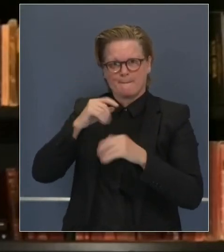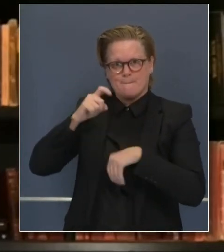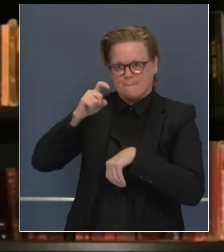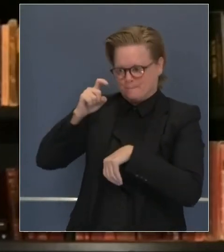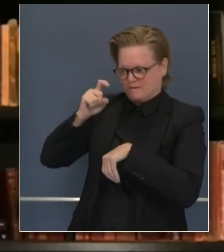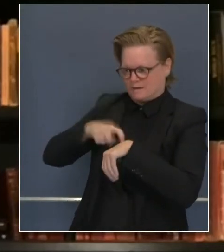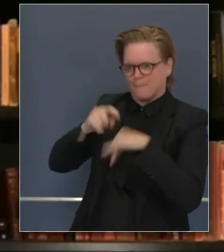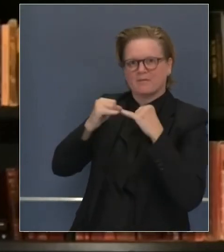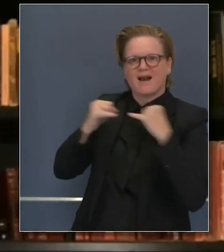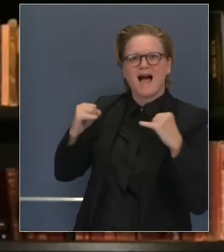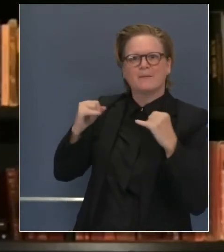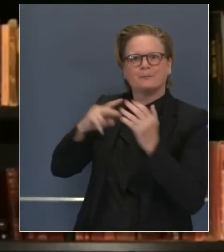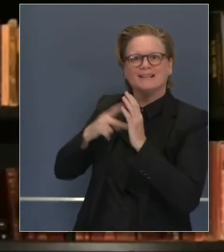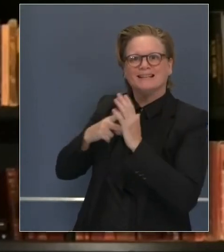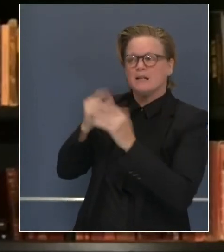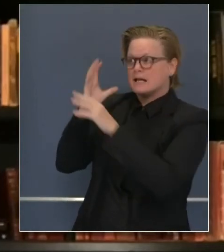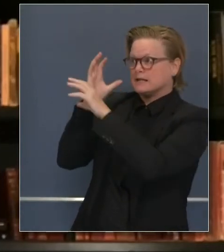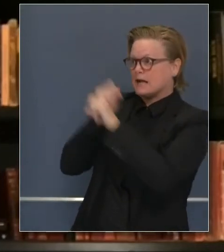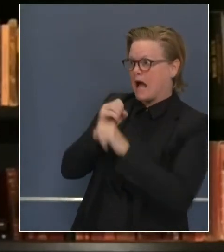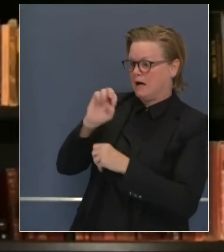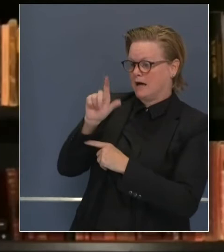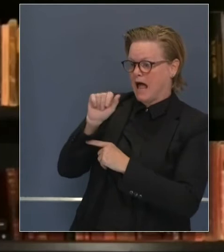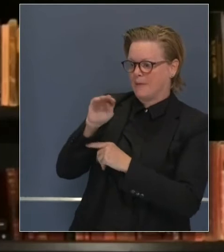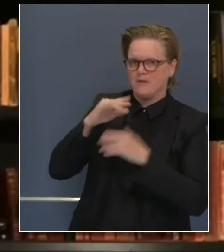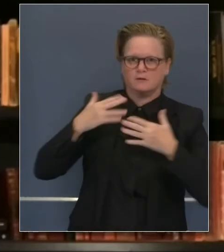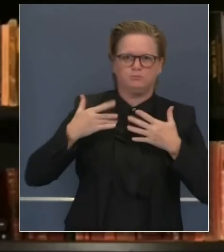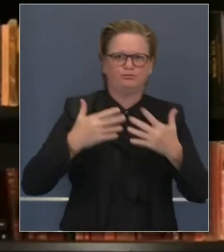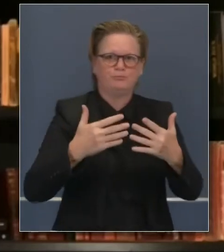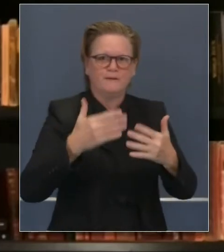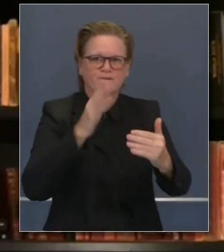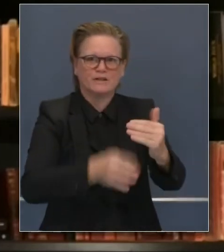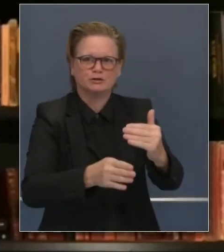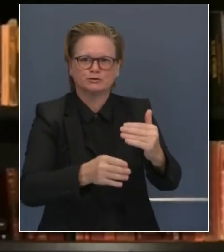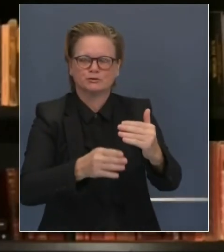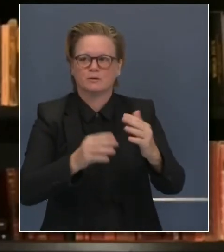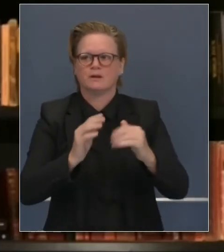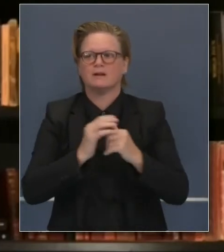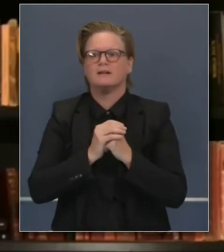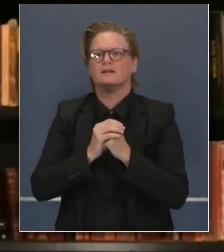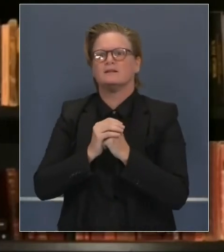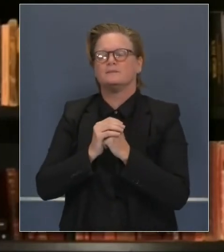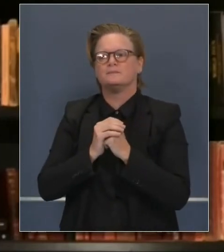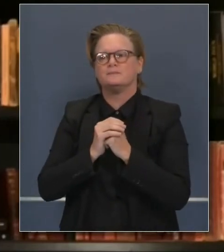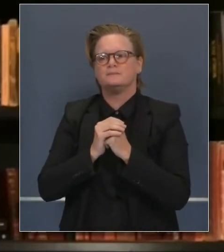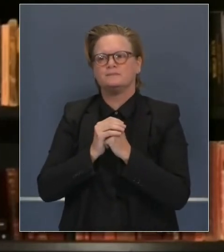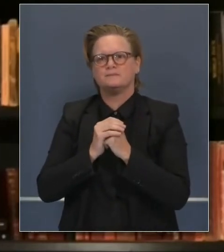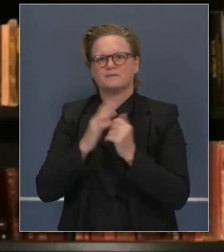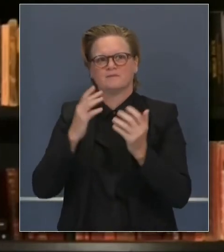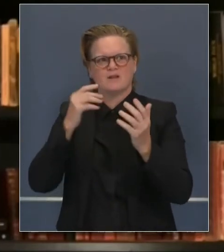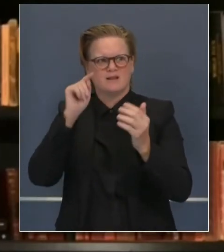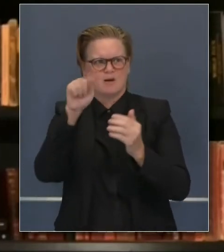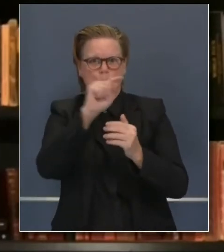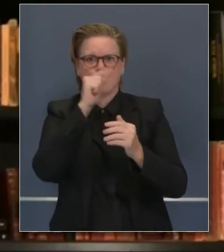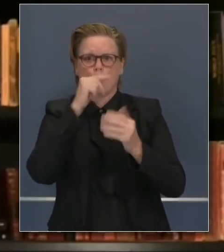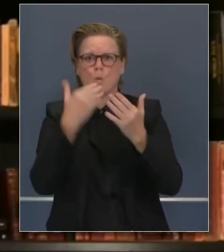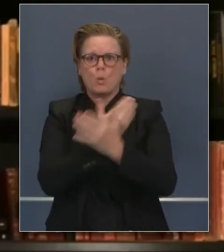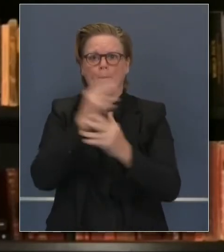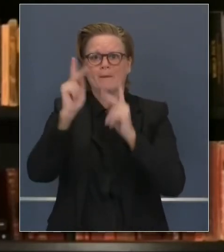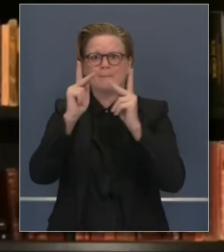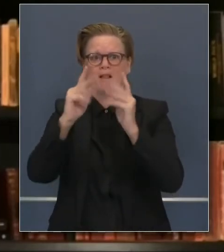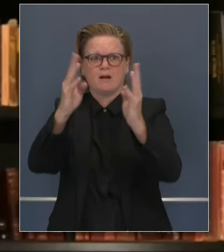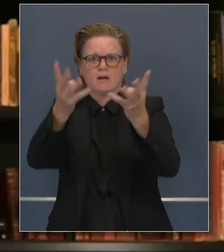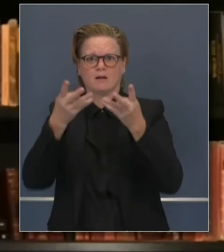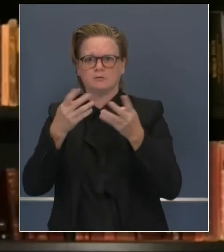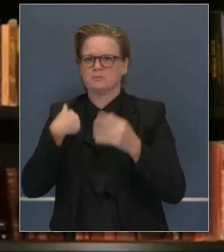working in the department. We worked with other departments to improve not just the IT protocols and processes,